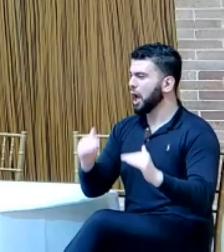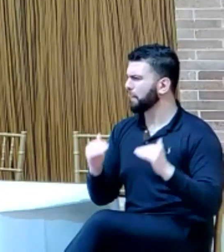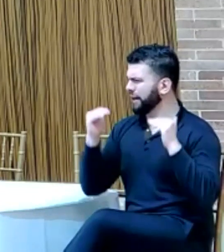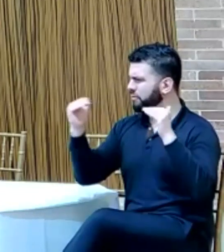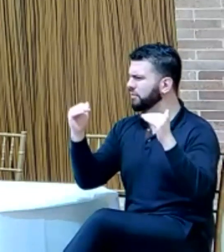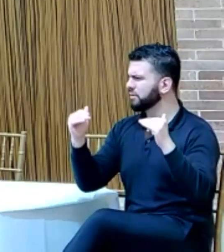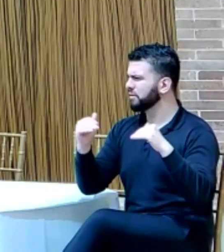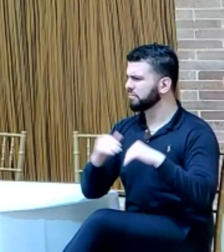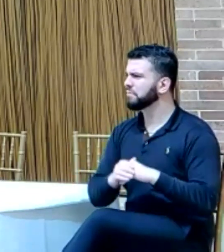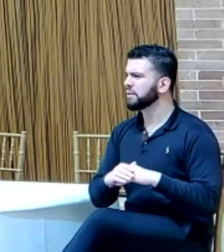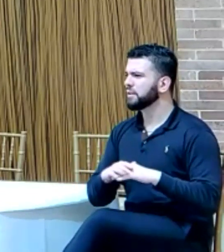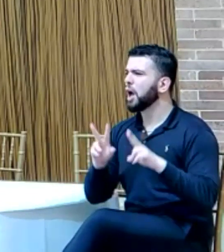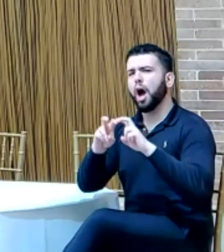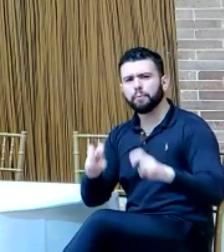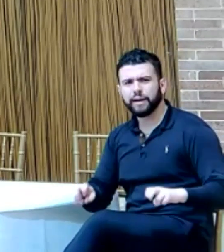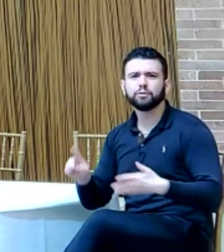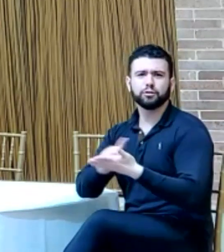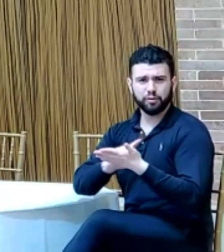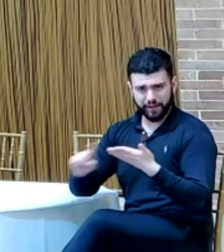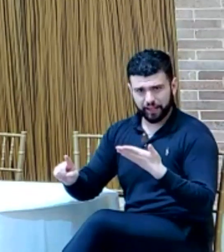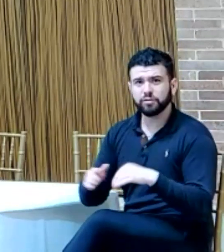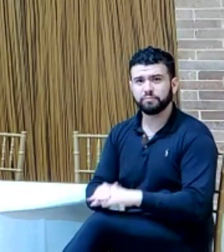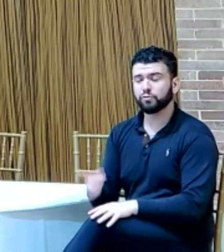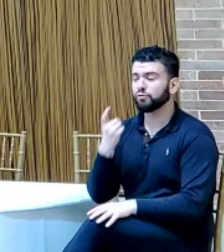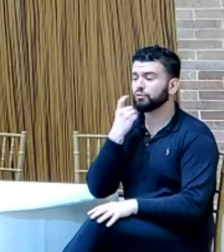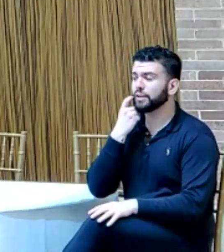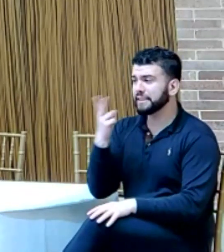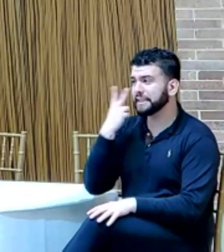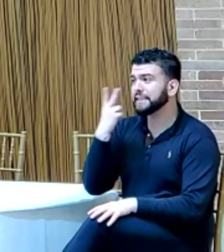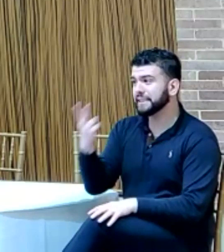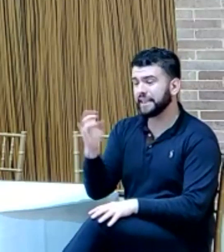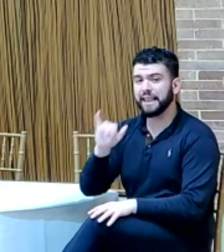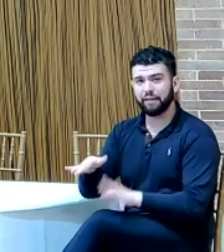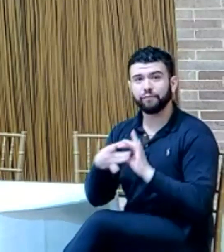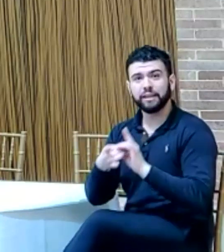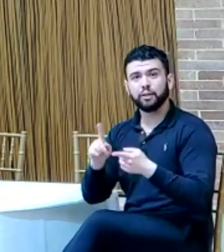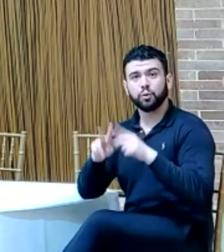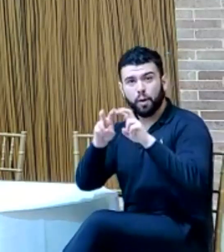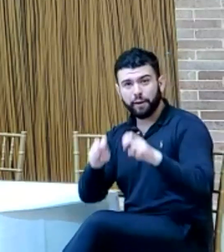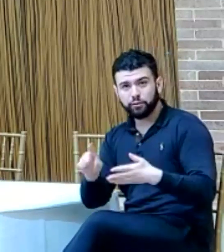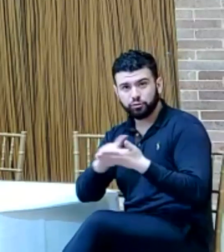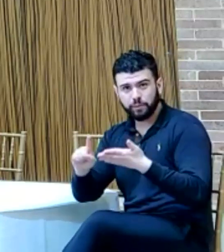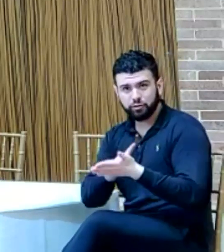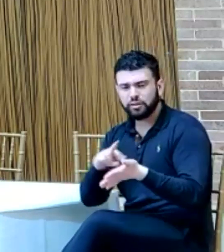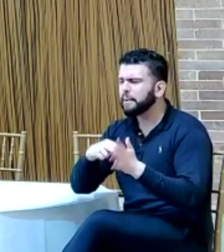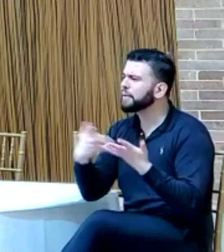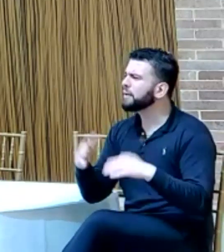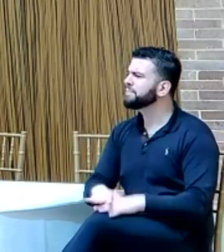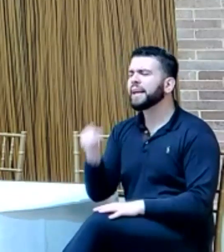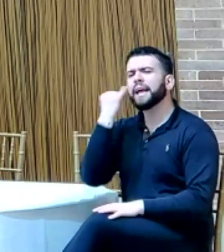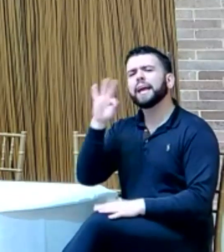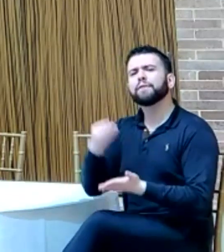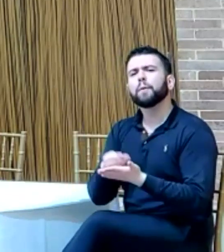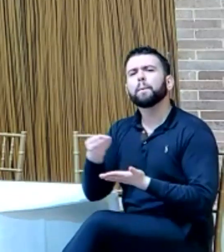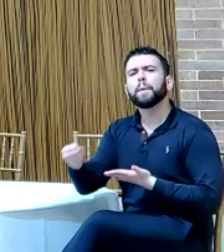things on appraisals we've got a lot of stuff going on when it comes to appraisal discrimination because if you buy a home and you have equity in your